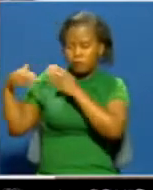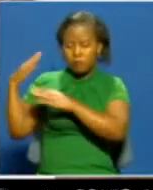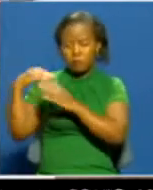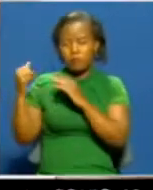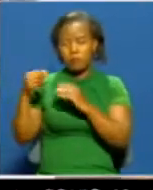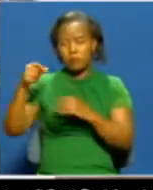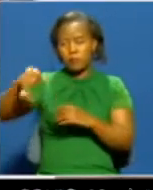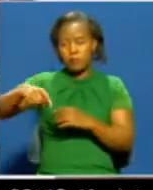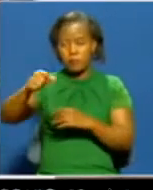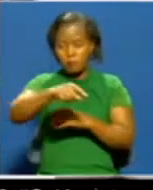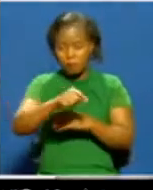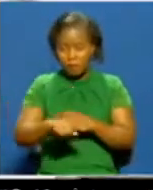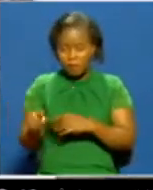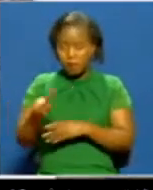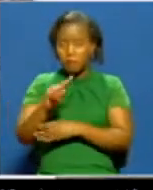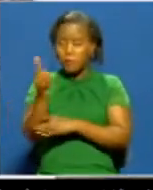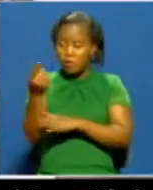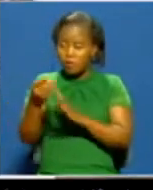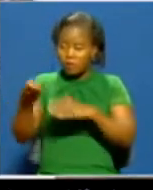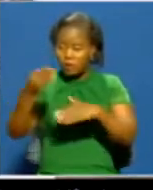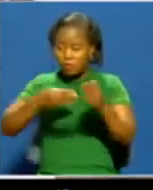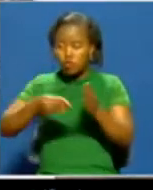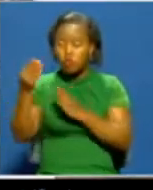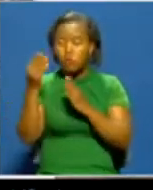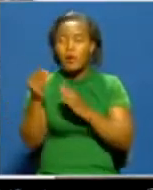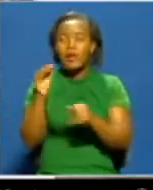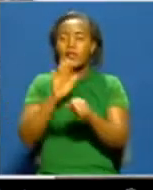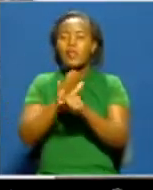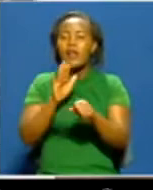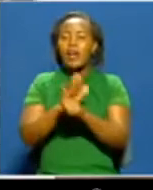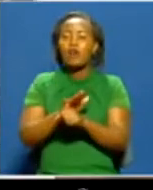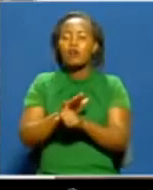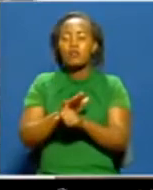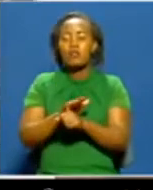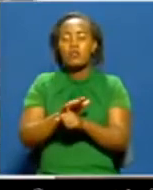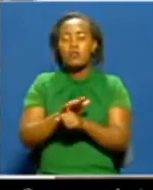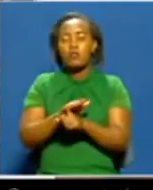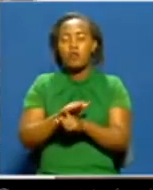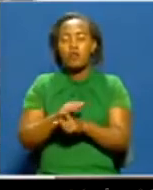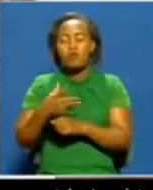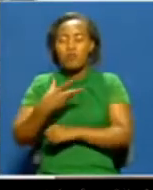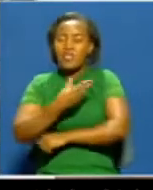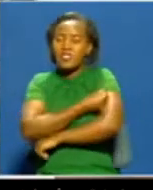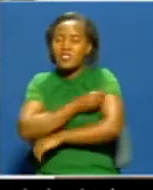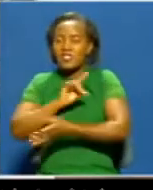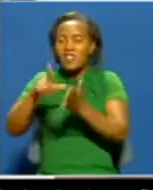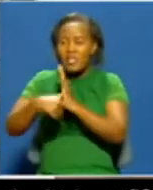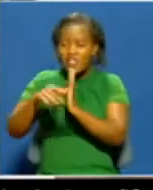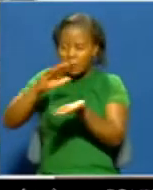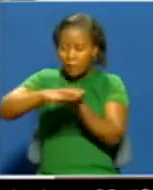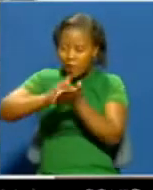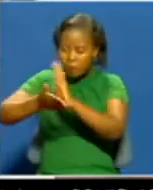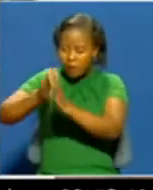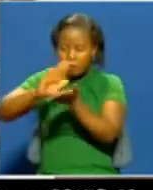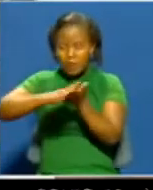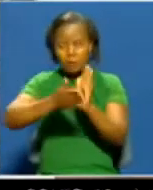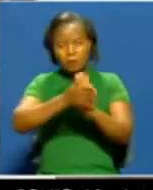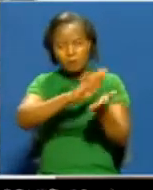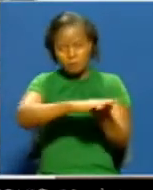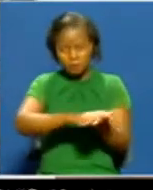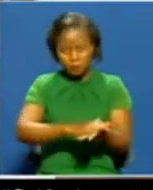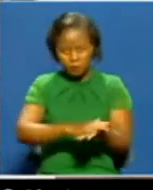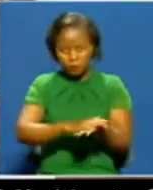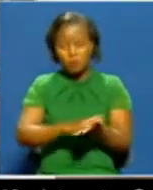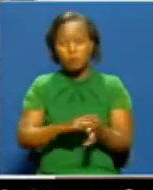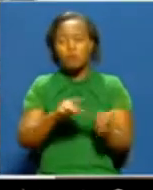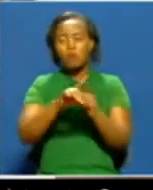you buy vaccines in drums and then you pack and fill, because that is the most challenging aspect of the production.